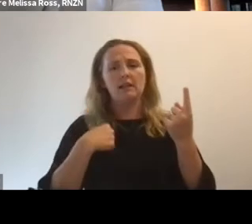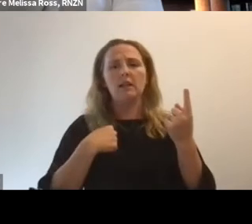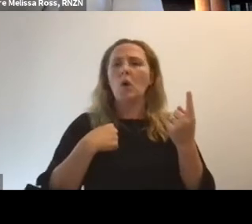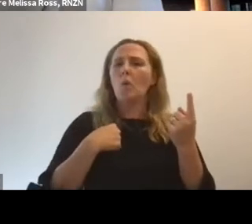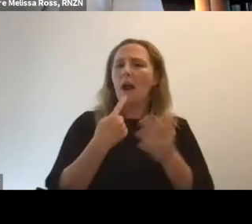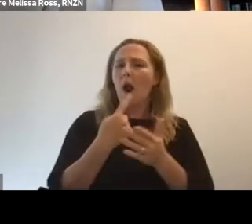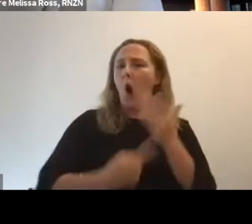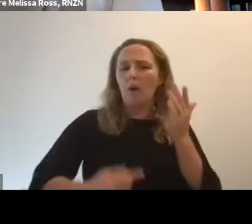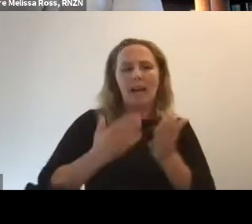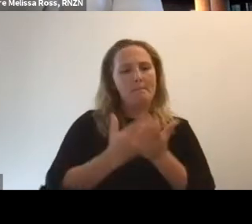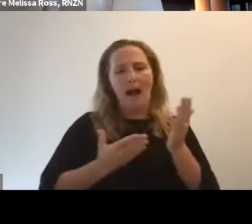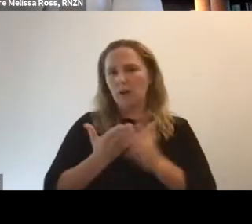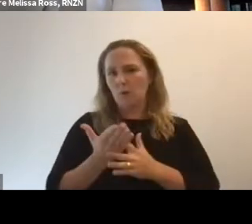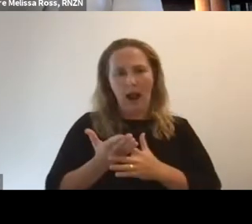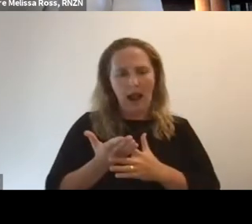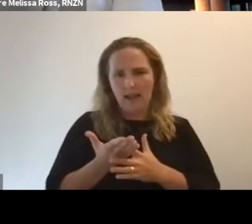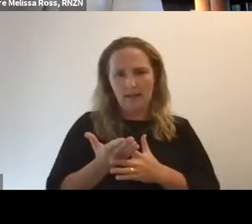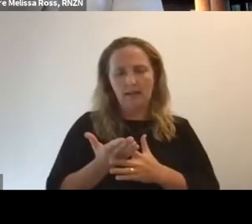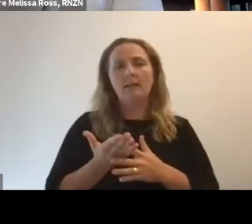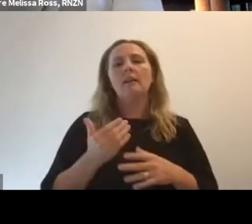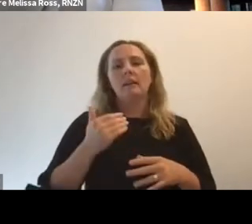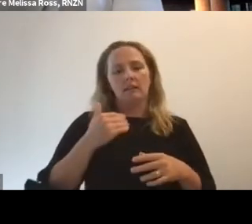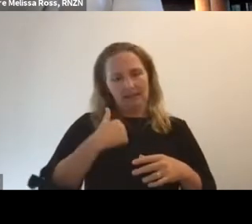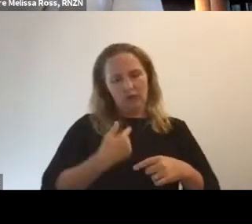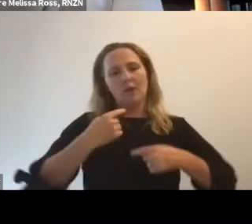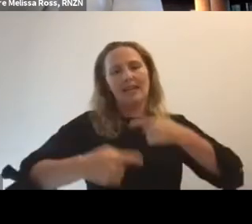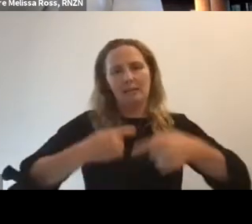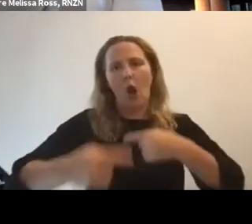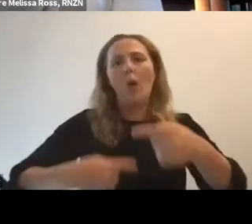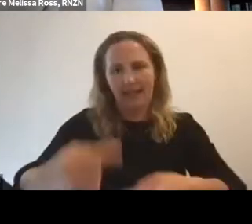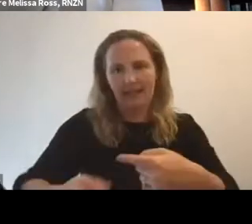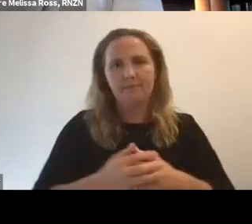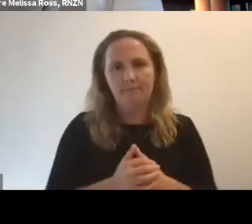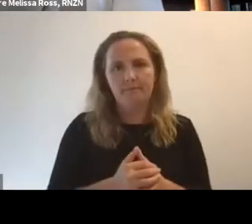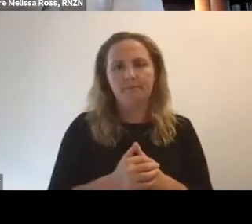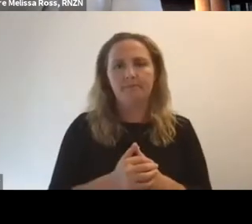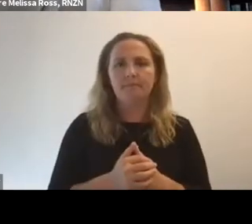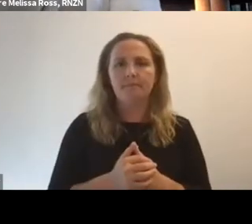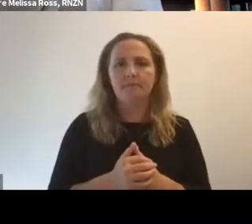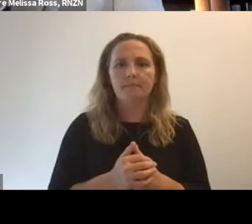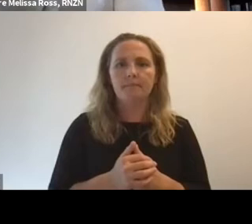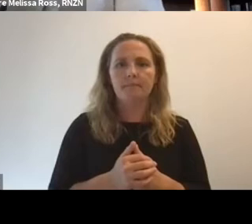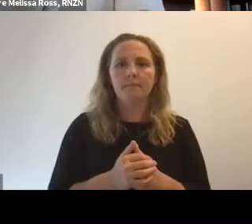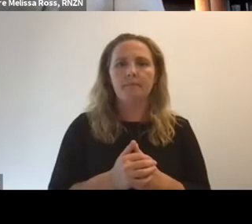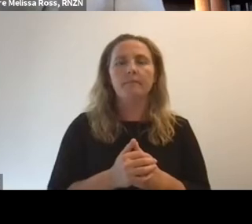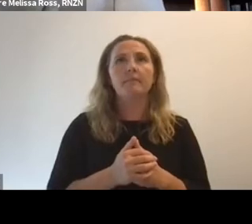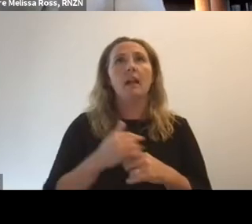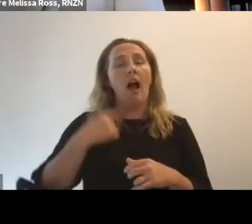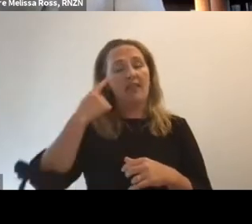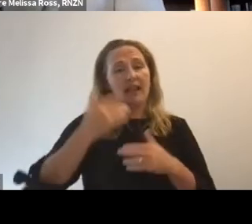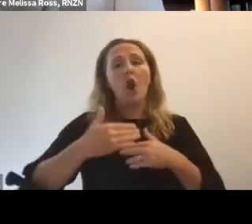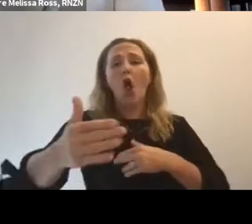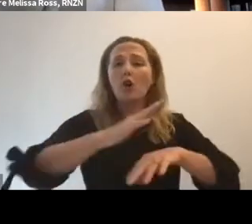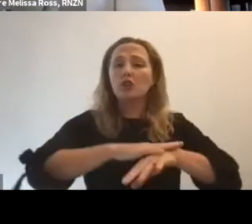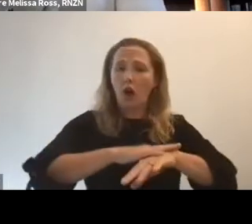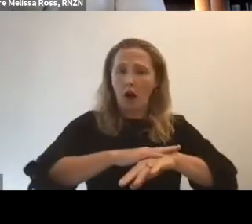this, and it'll keep going for a long time yet before we get to the sort of place where I think we can say that we